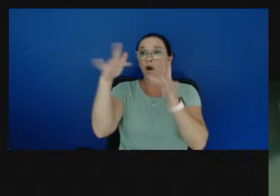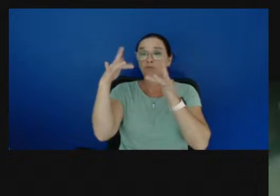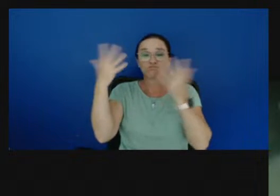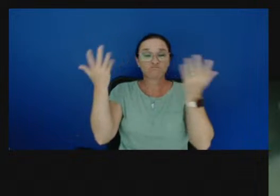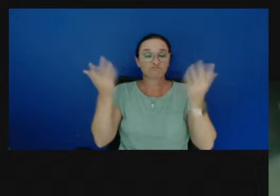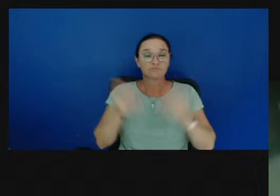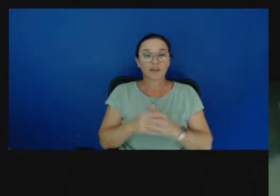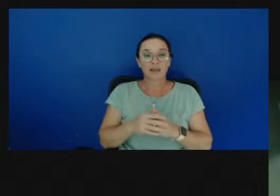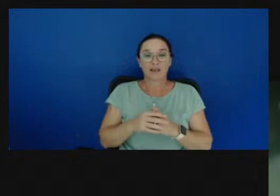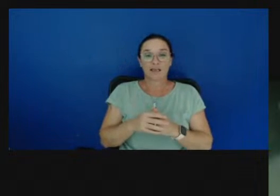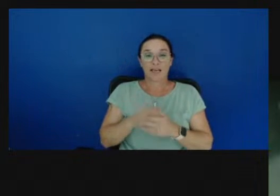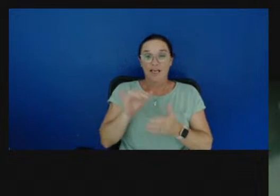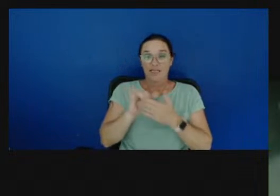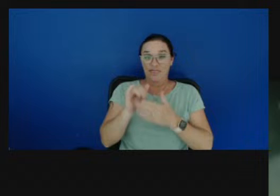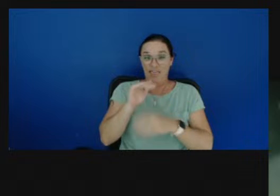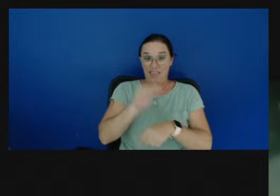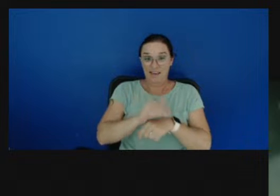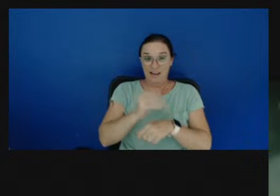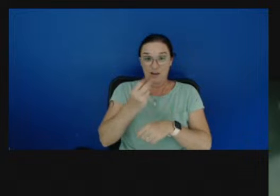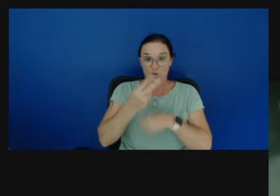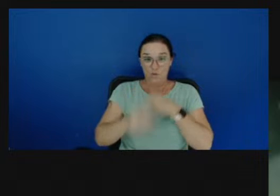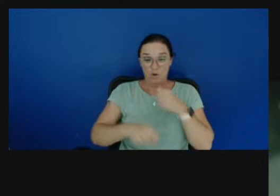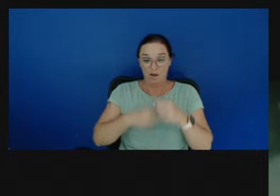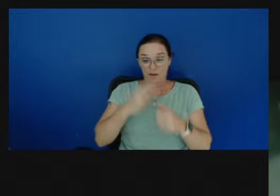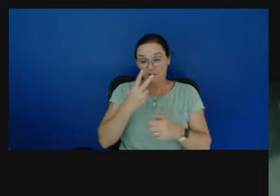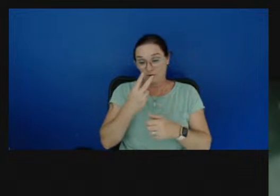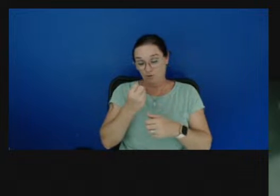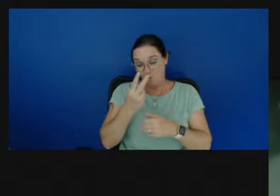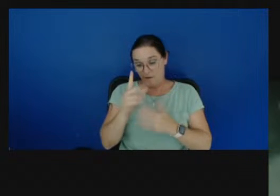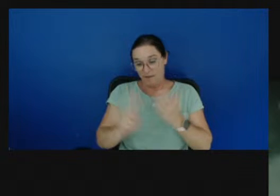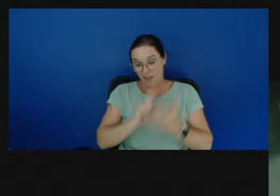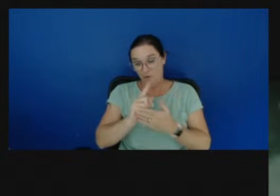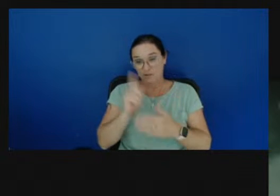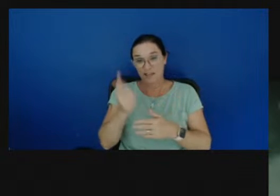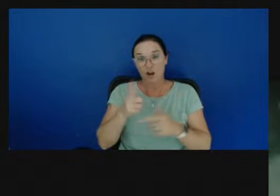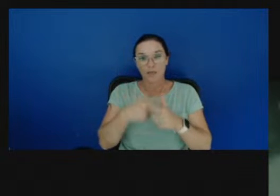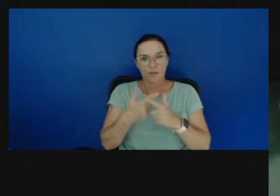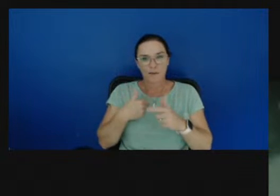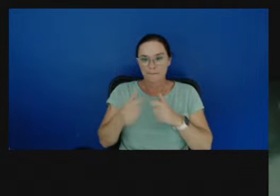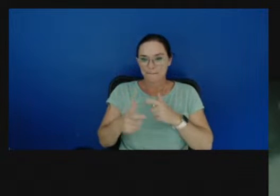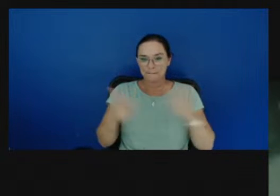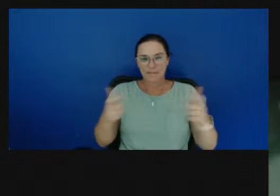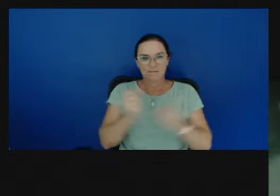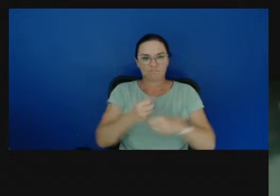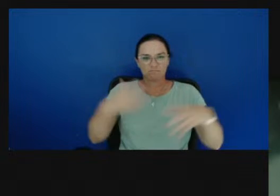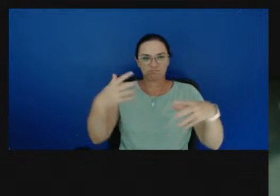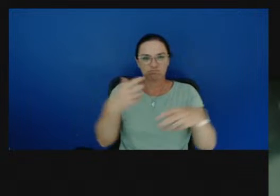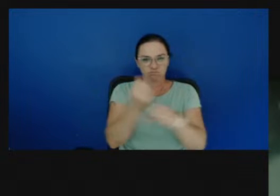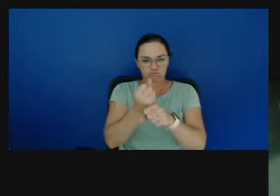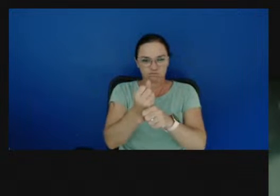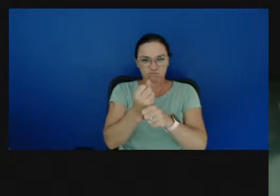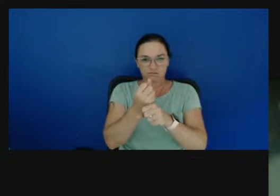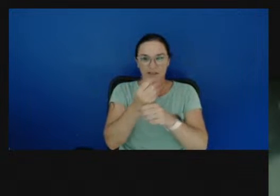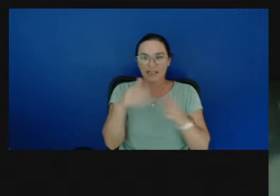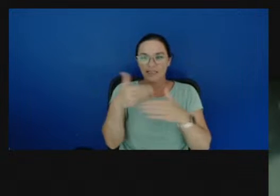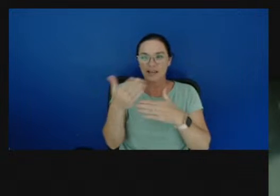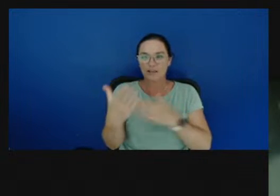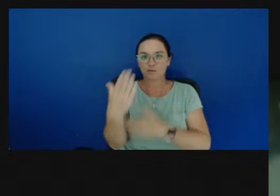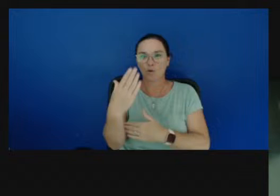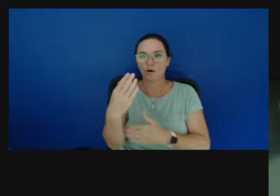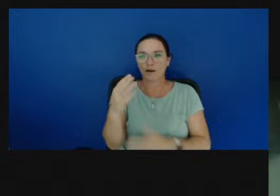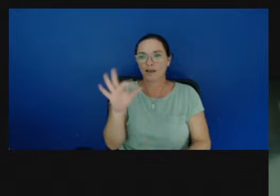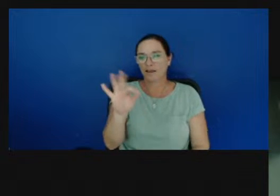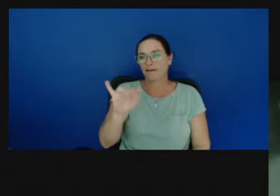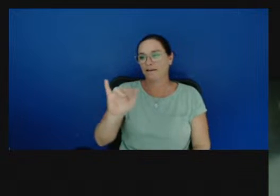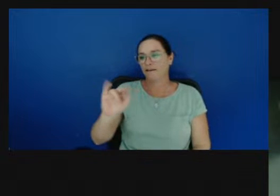12 hours after the departure of the group, the first big explosion occurred in the crater. The next morning, Finch found fragments of rock up